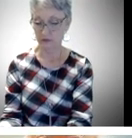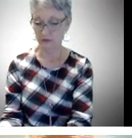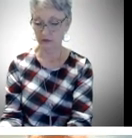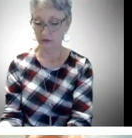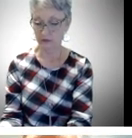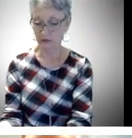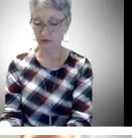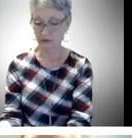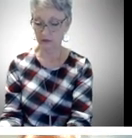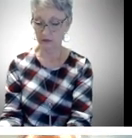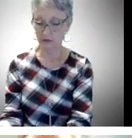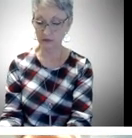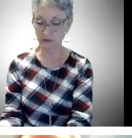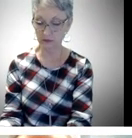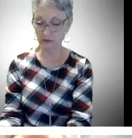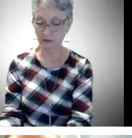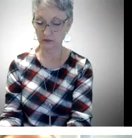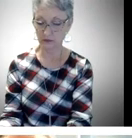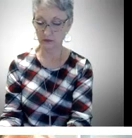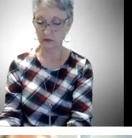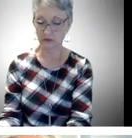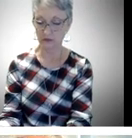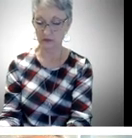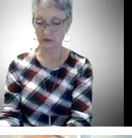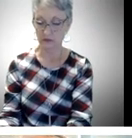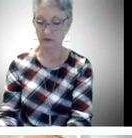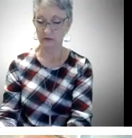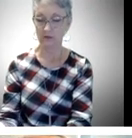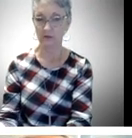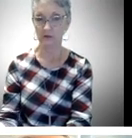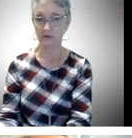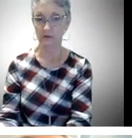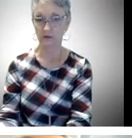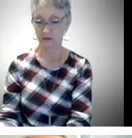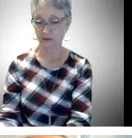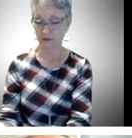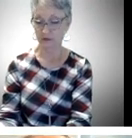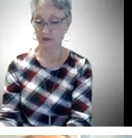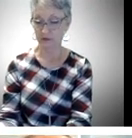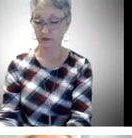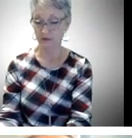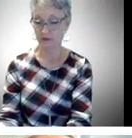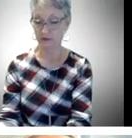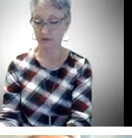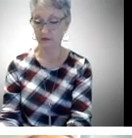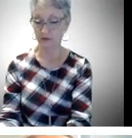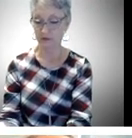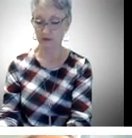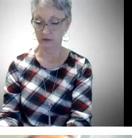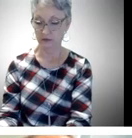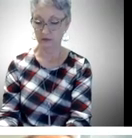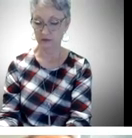when we got the law passed in 2015, and we were worried that there'd be a backlash